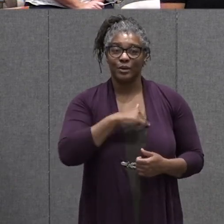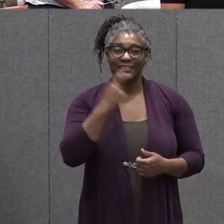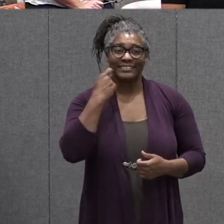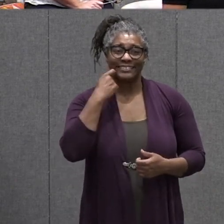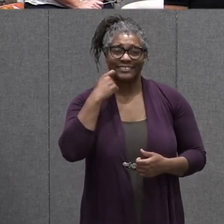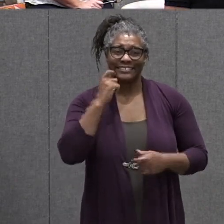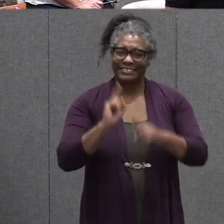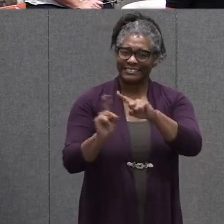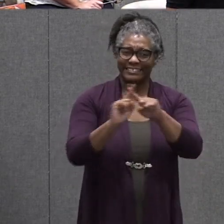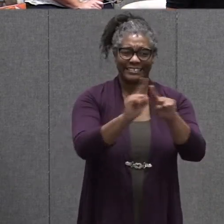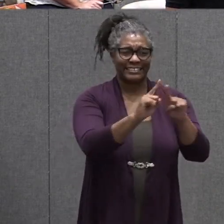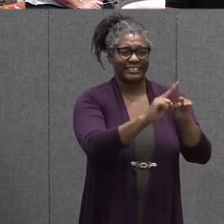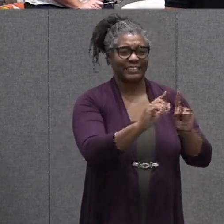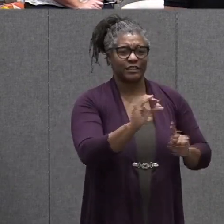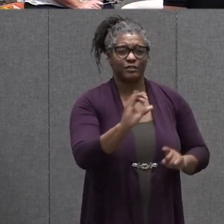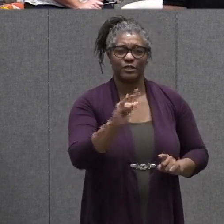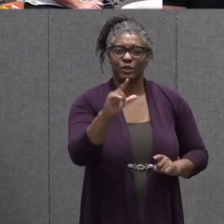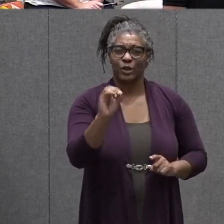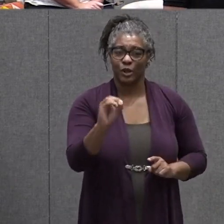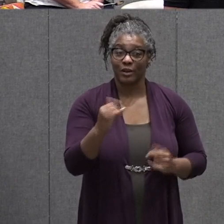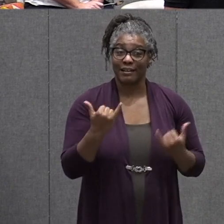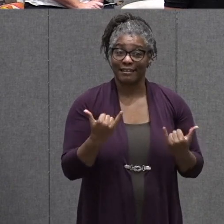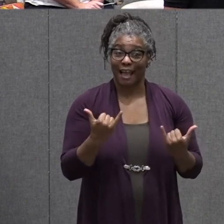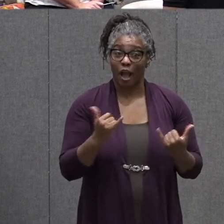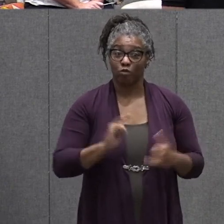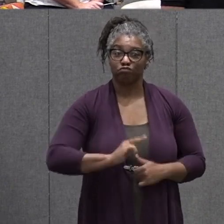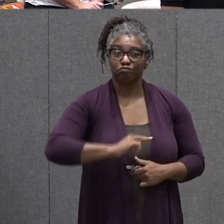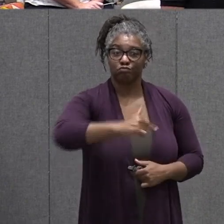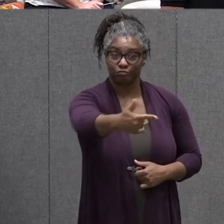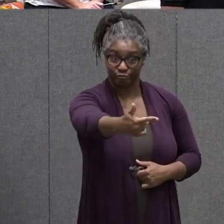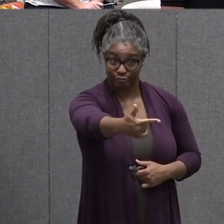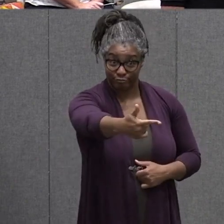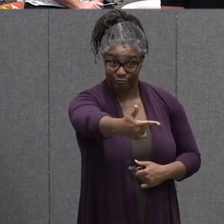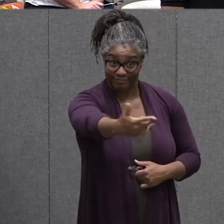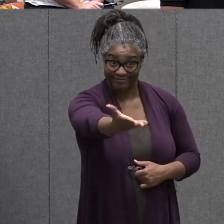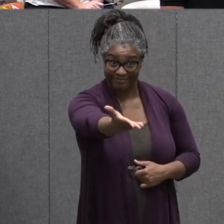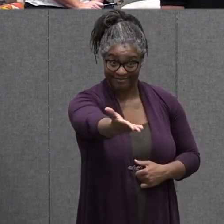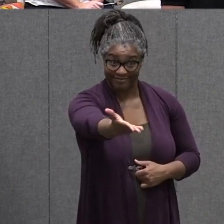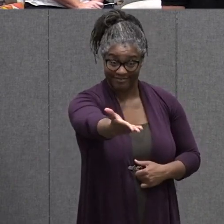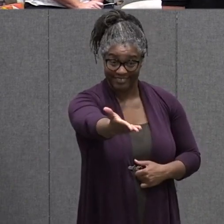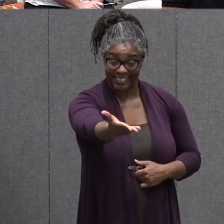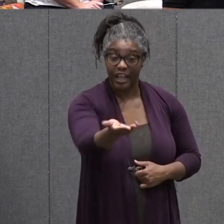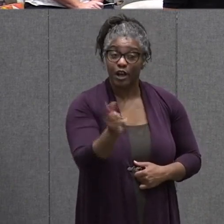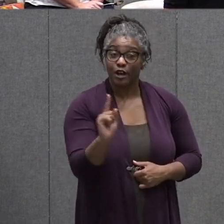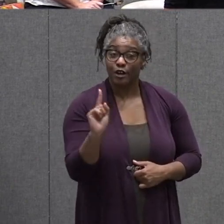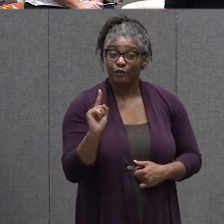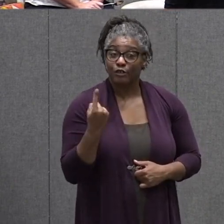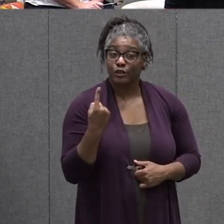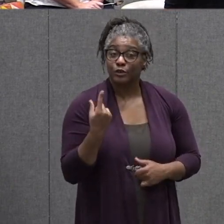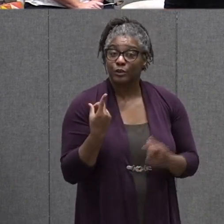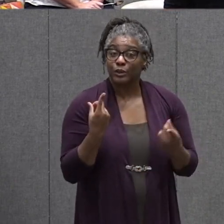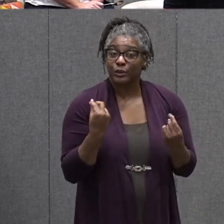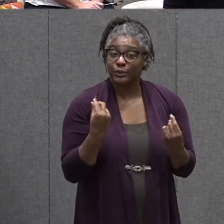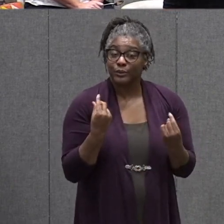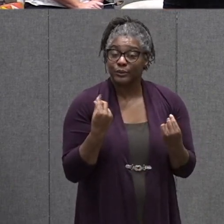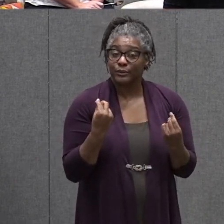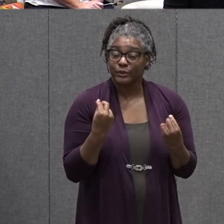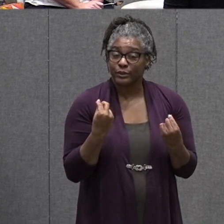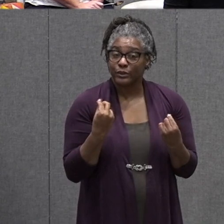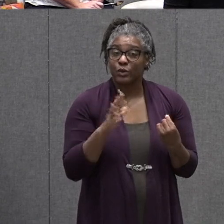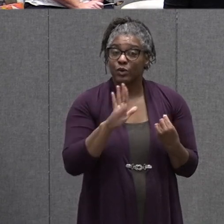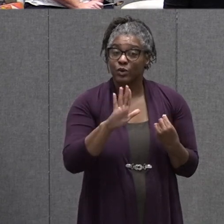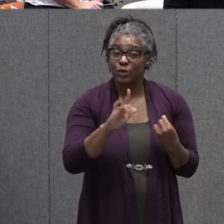solos. Now it's your turn. So, first thing I want you to do is this. The first solo that you